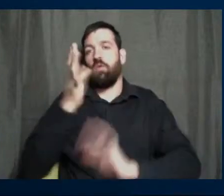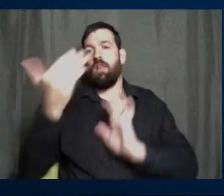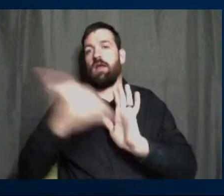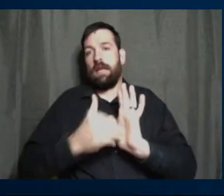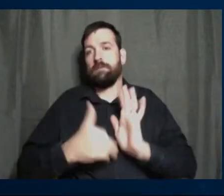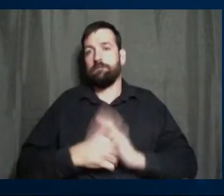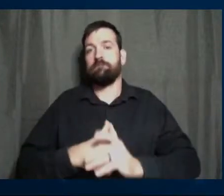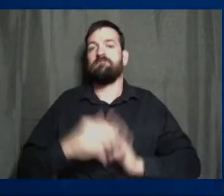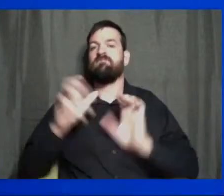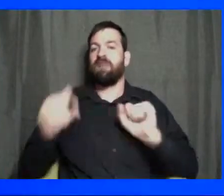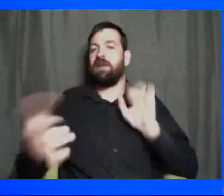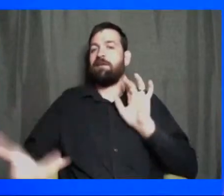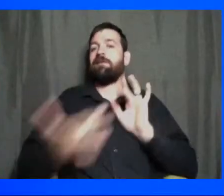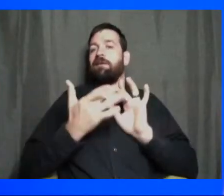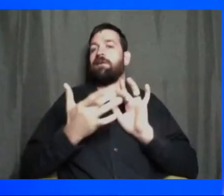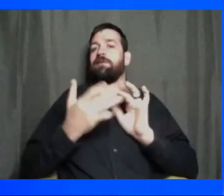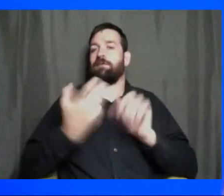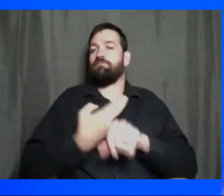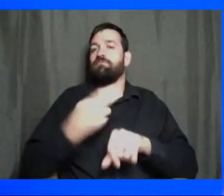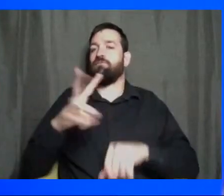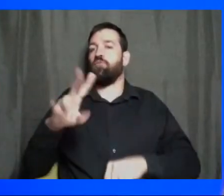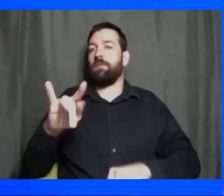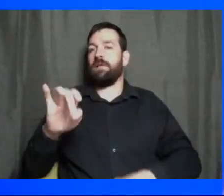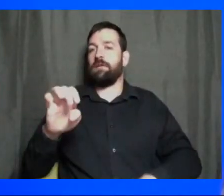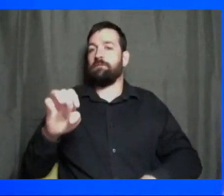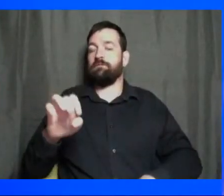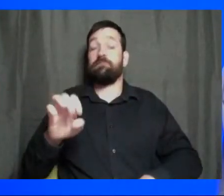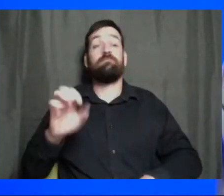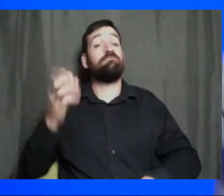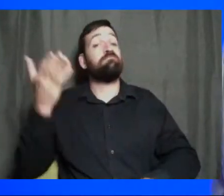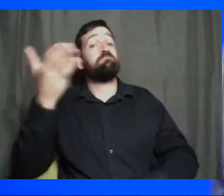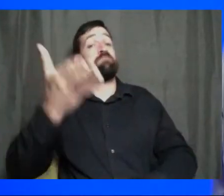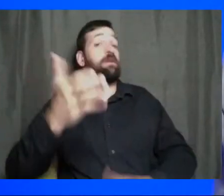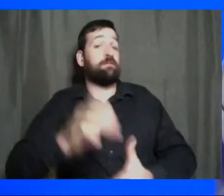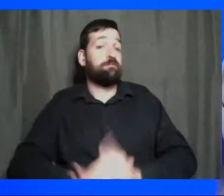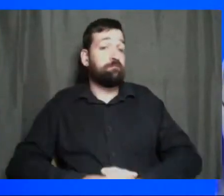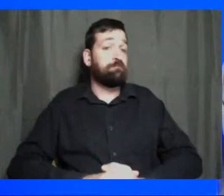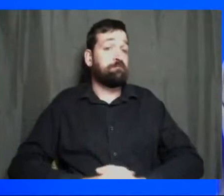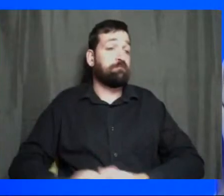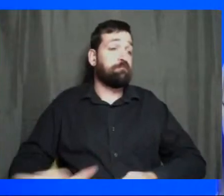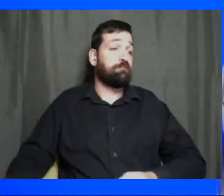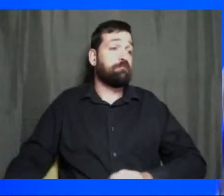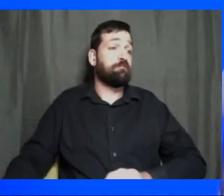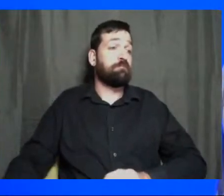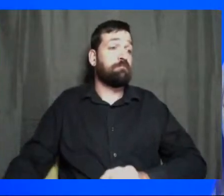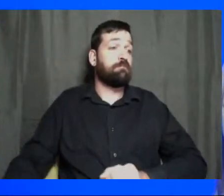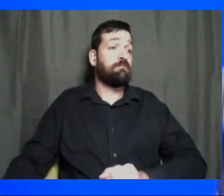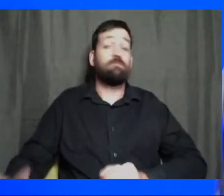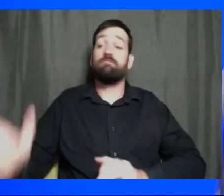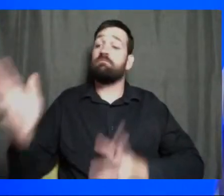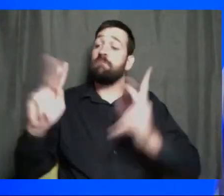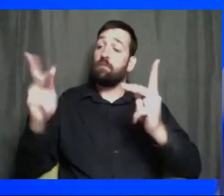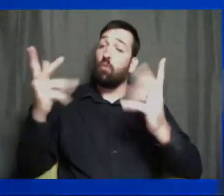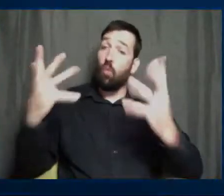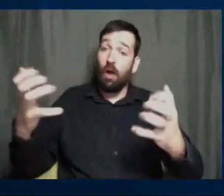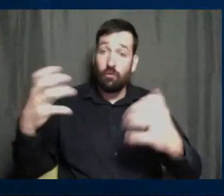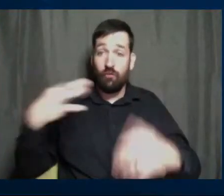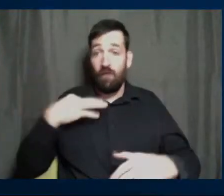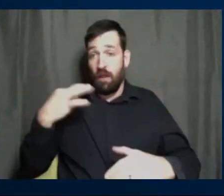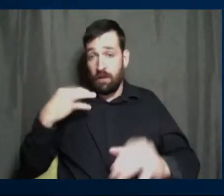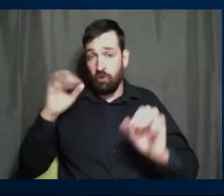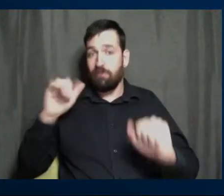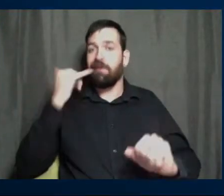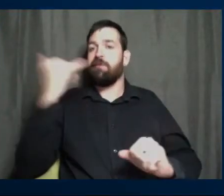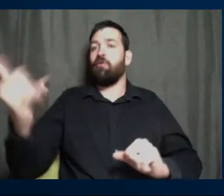through our website if they need volunteers. Information right there on the screen. If they need volunteers and people want to volunteer for you, they can call and reach out that